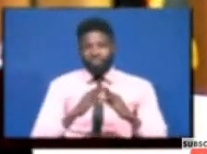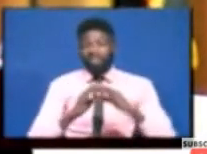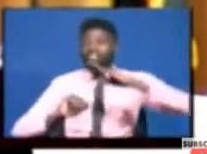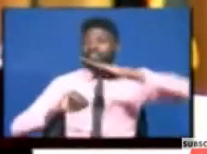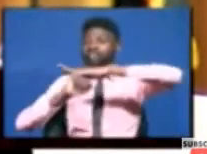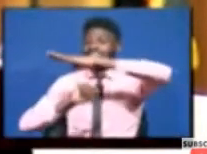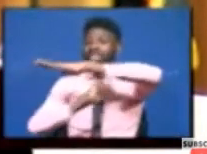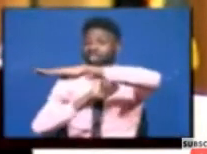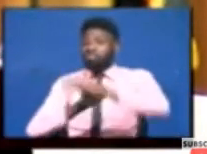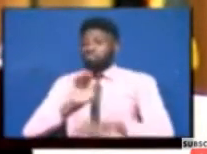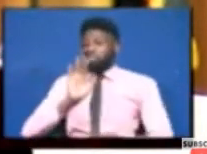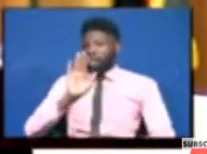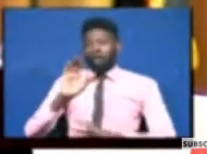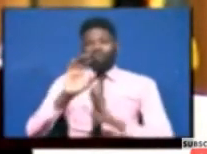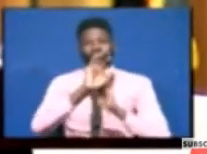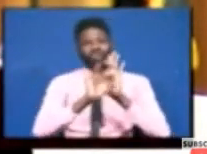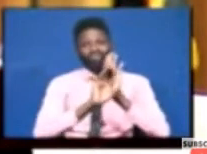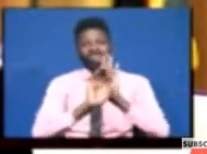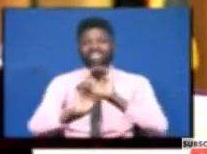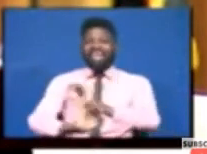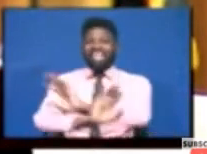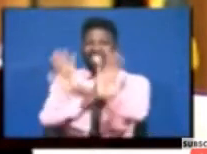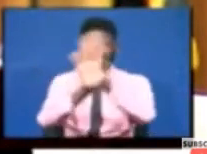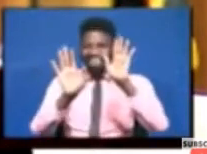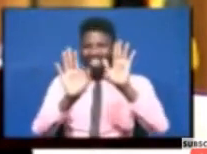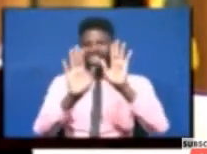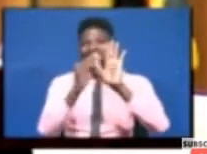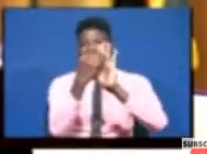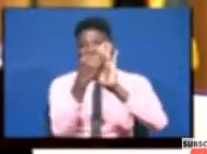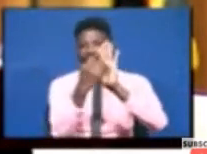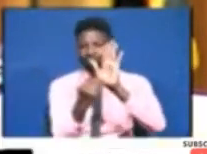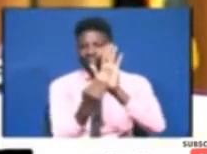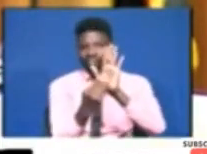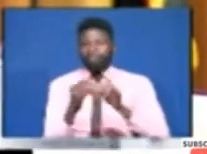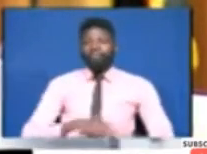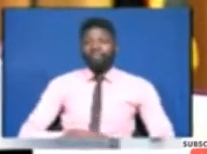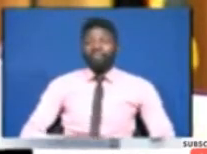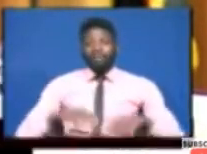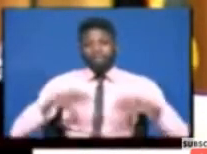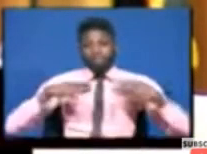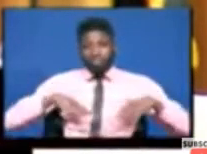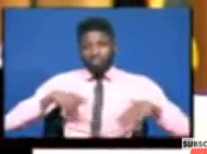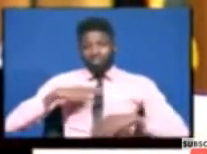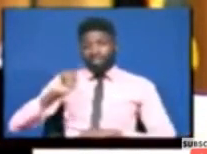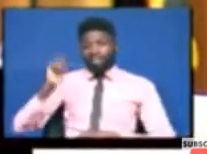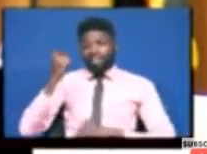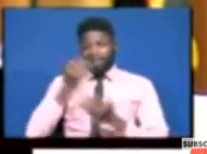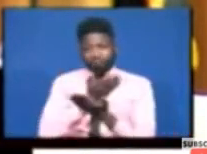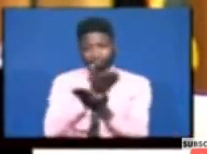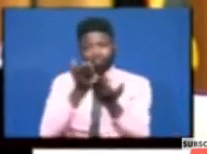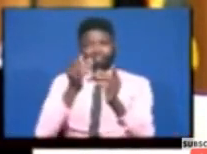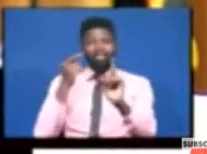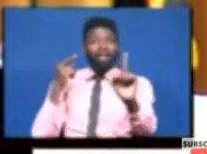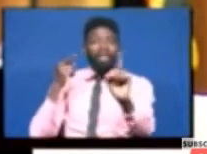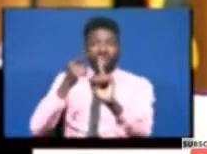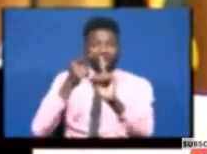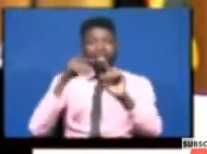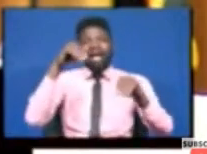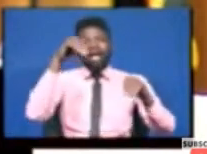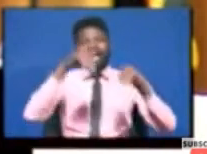spelled in the Constitution. The Kenyan people's quest for electoral reforms